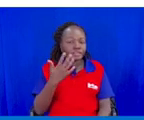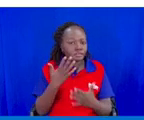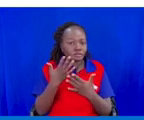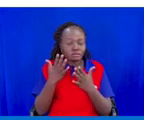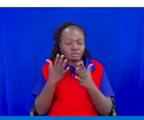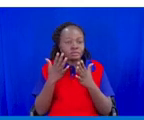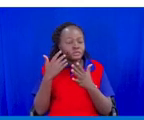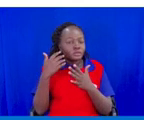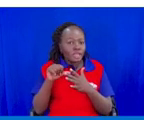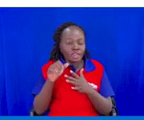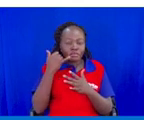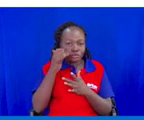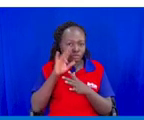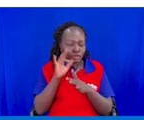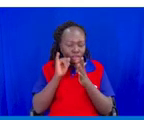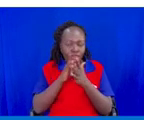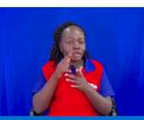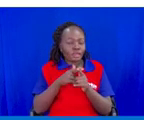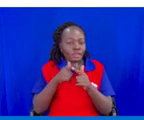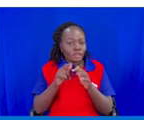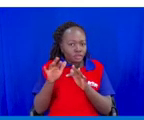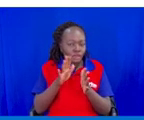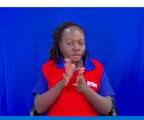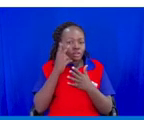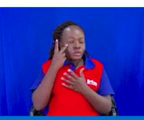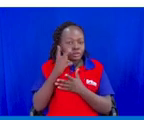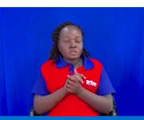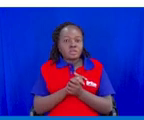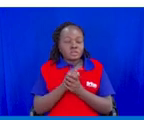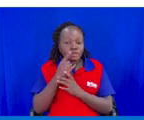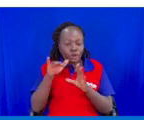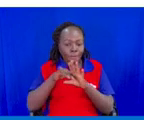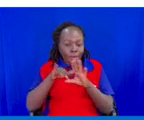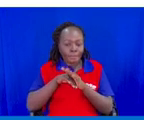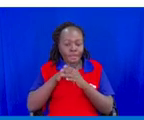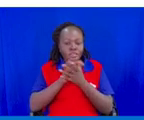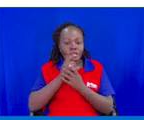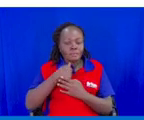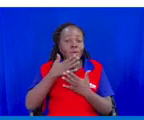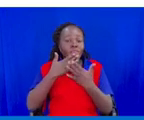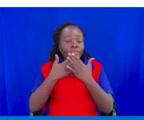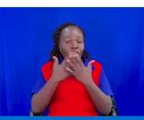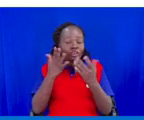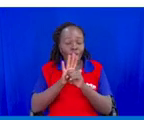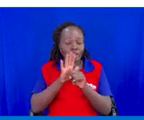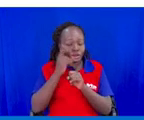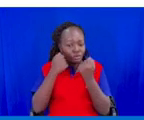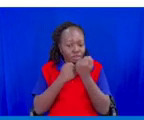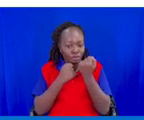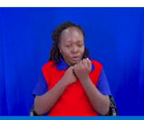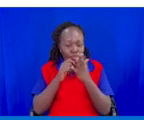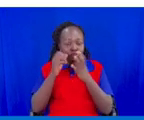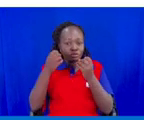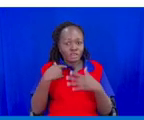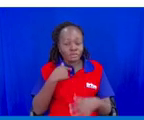phone is concerned, to then sign up. So members and unit holders, I want to thank you very much for the support that you have